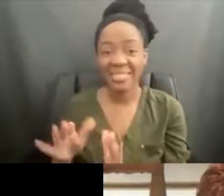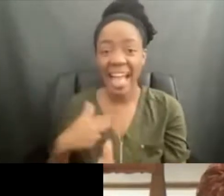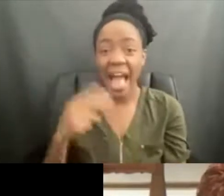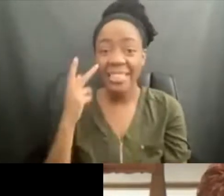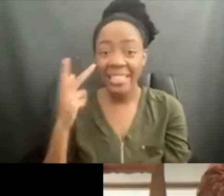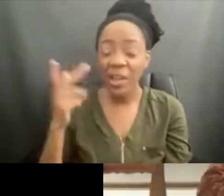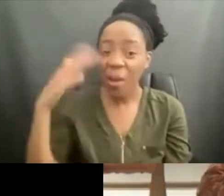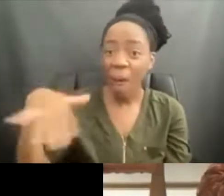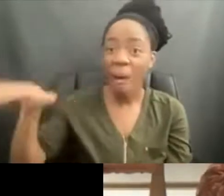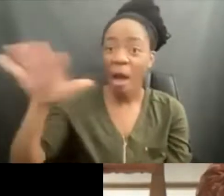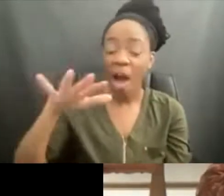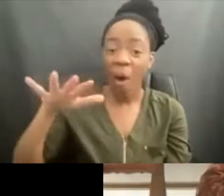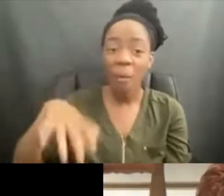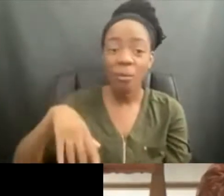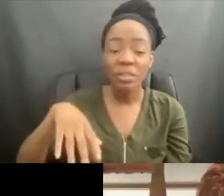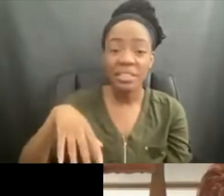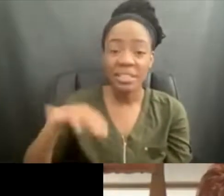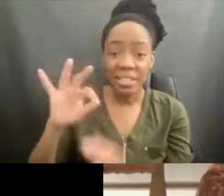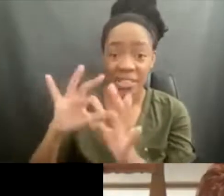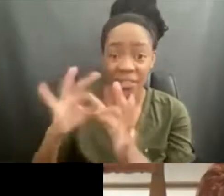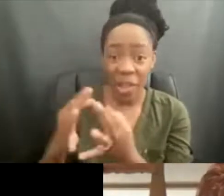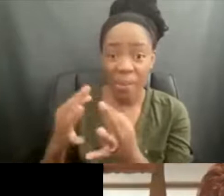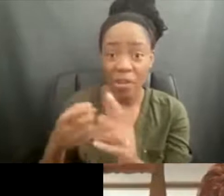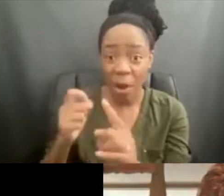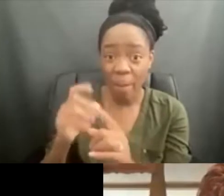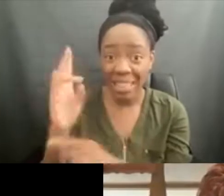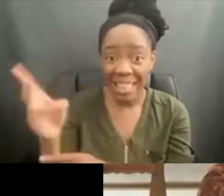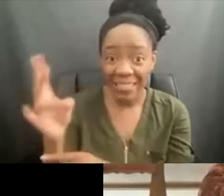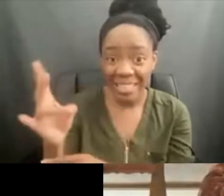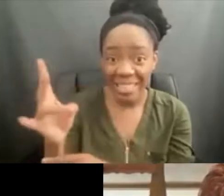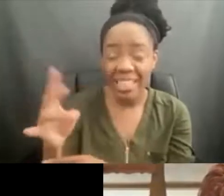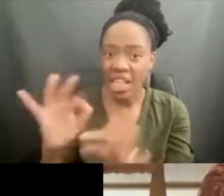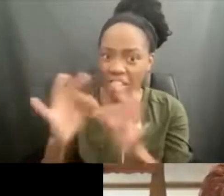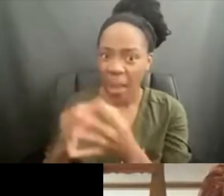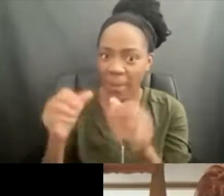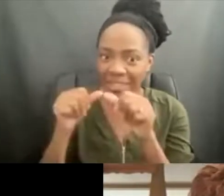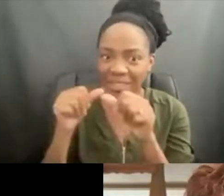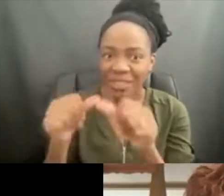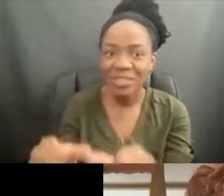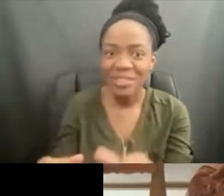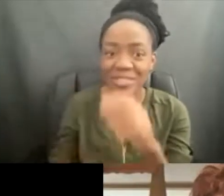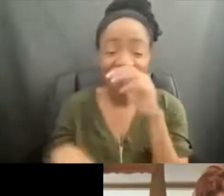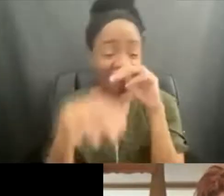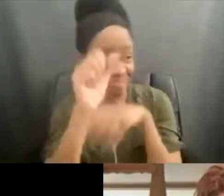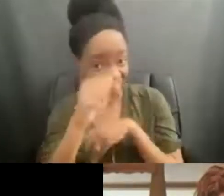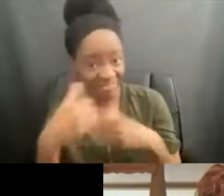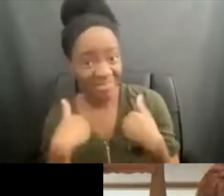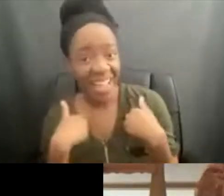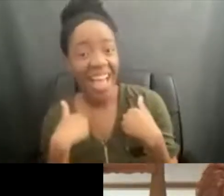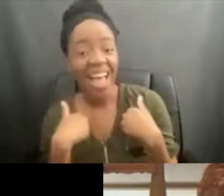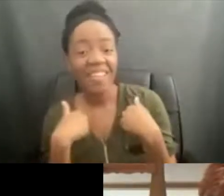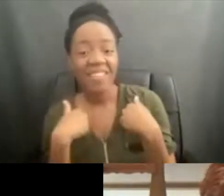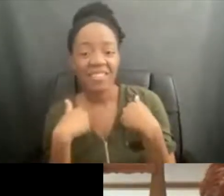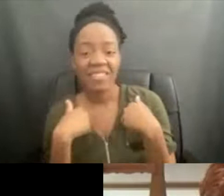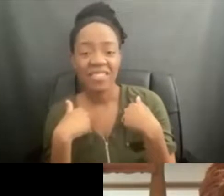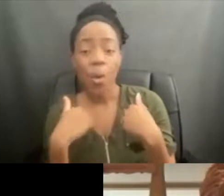the family, even though the show was from the 70s, the family has continued. It has. And you know, we have a softball